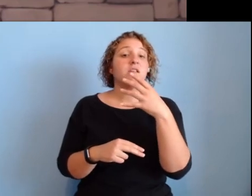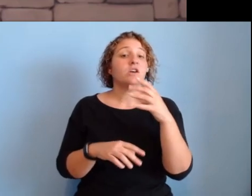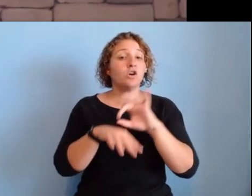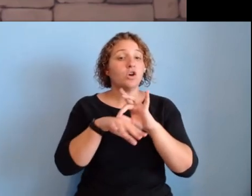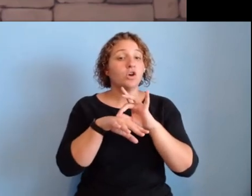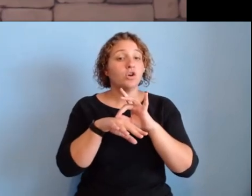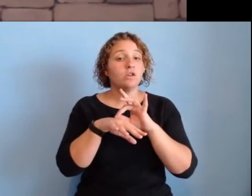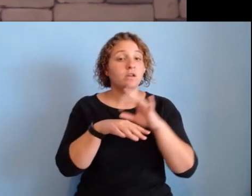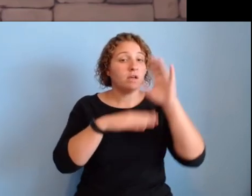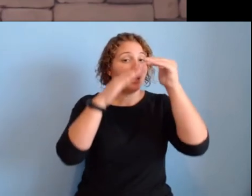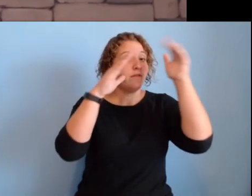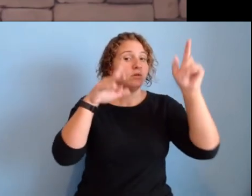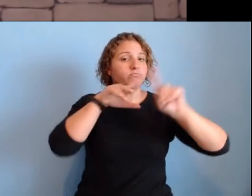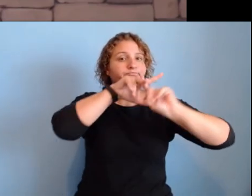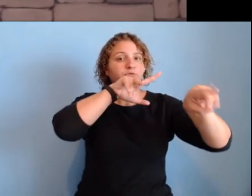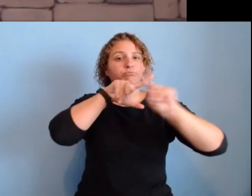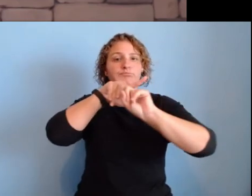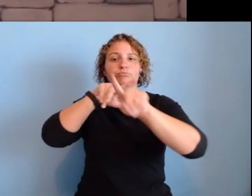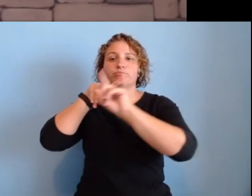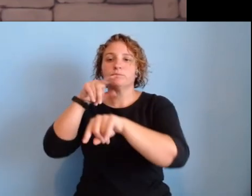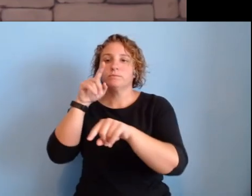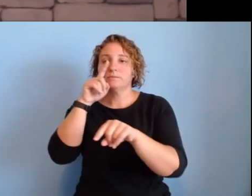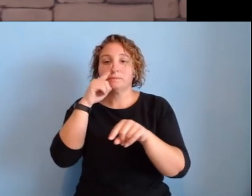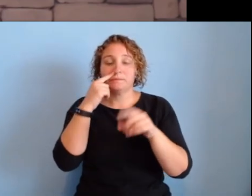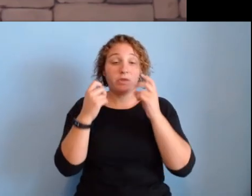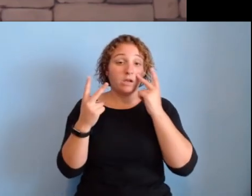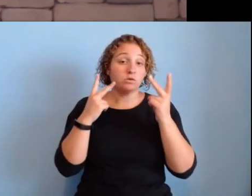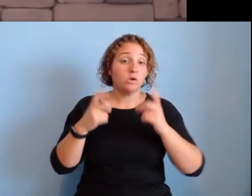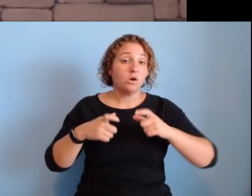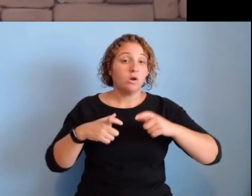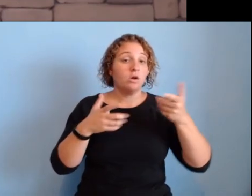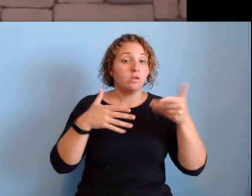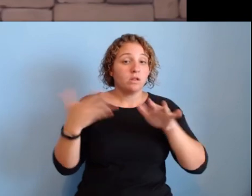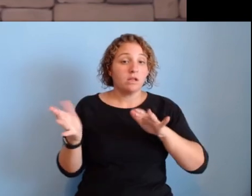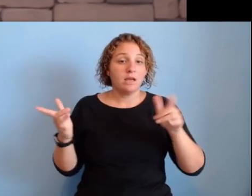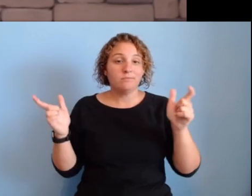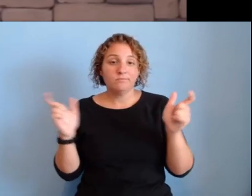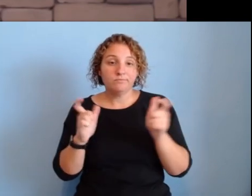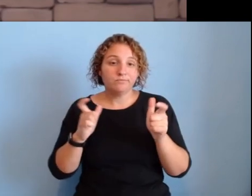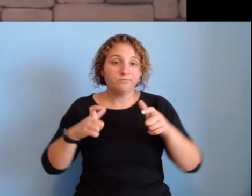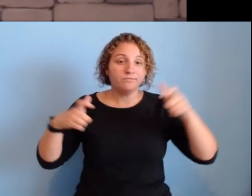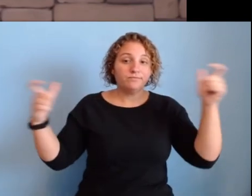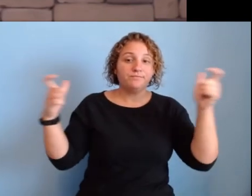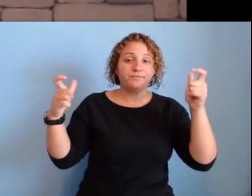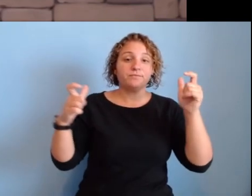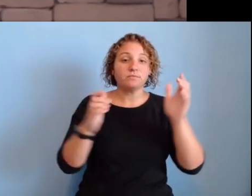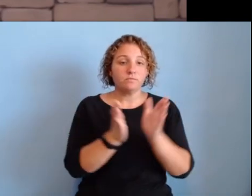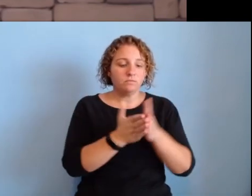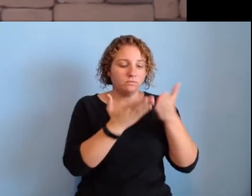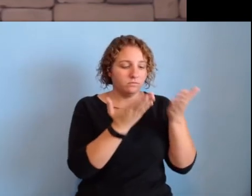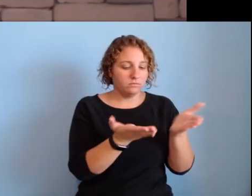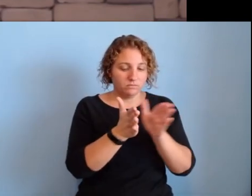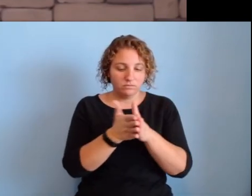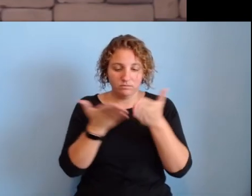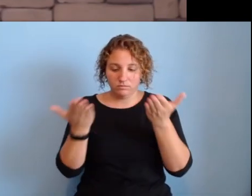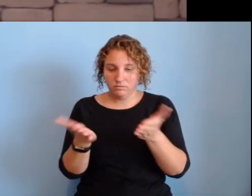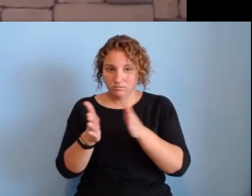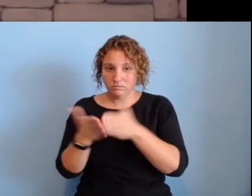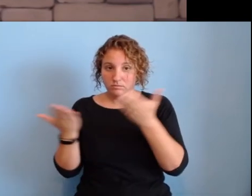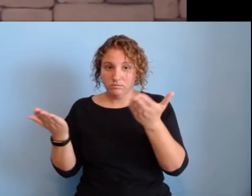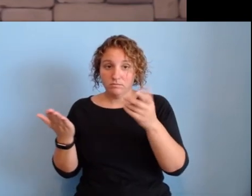there was no place found for them. I saw the dead, small and great, stand before God and the books were opened and another book